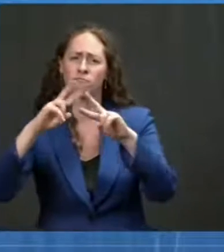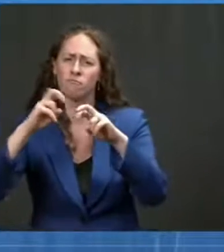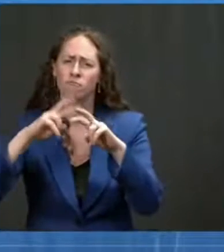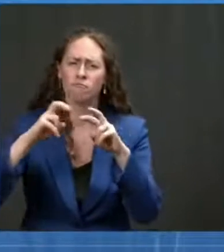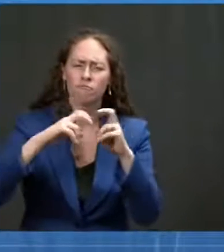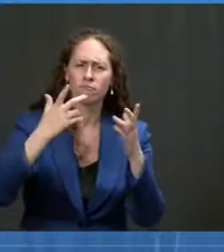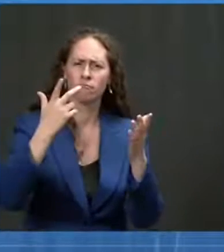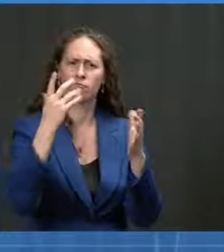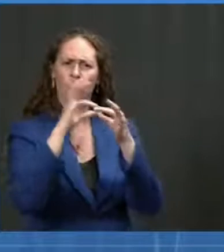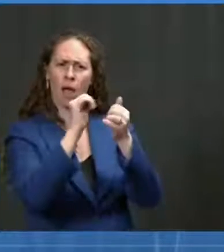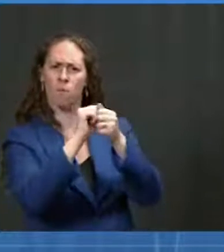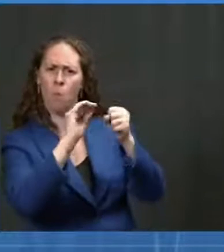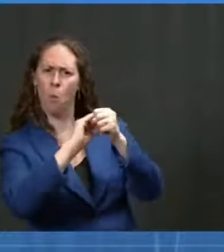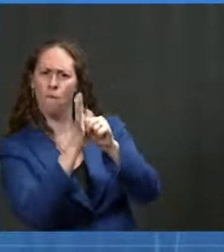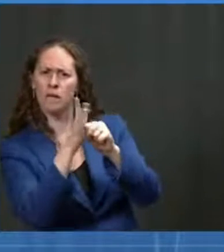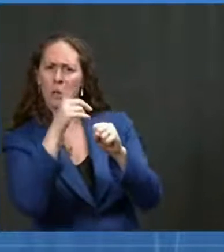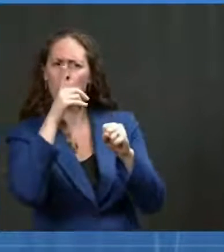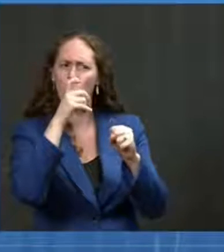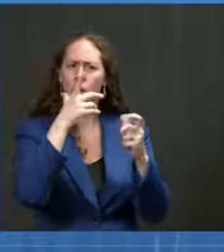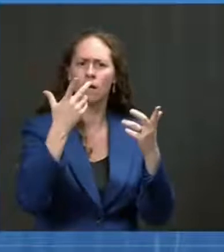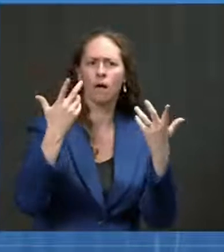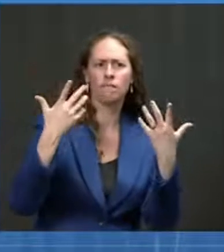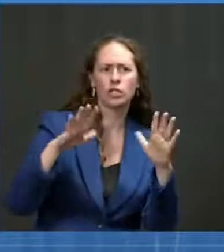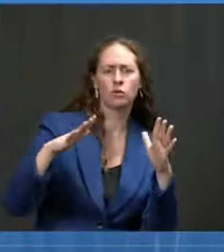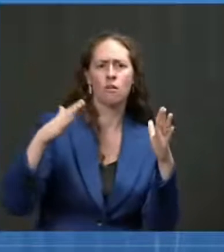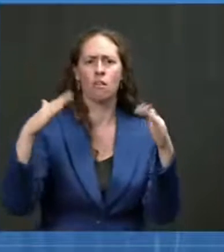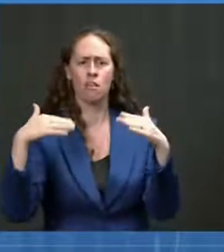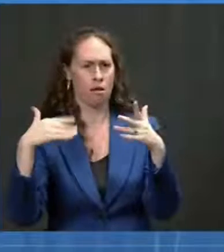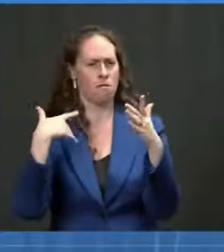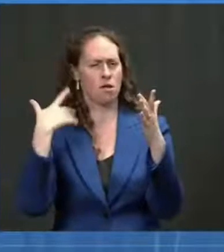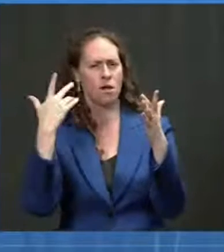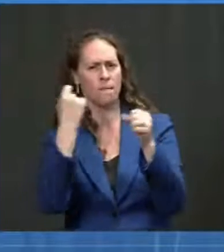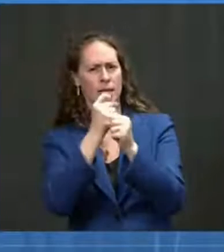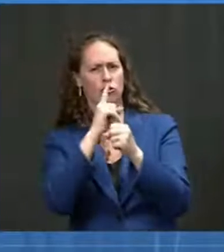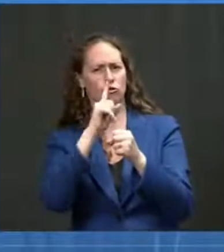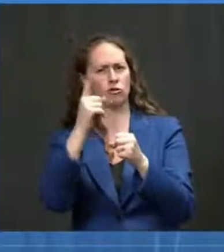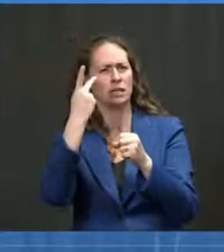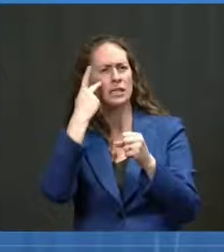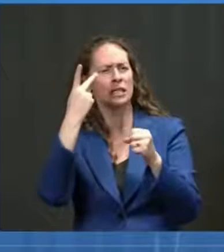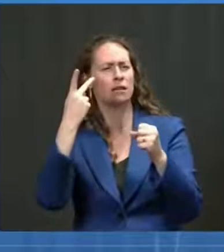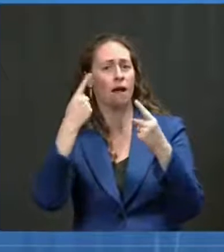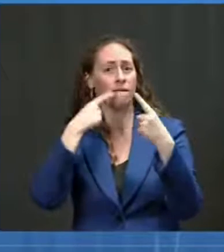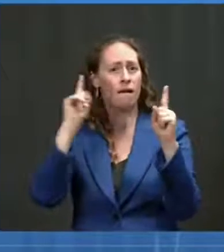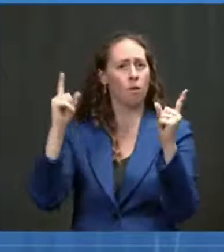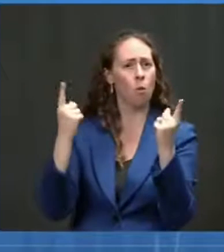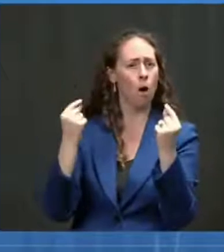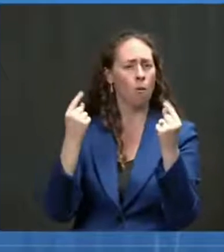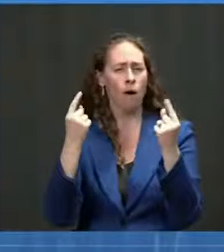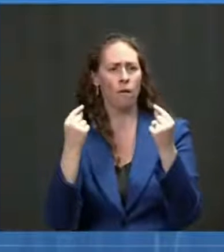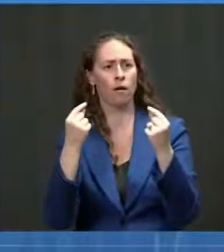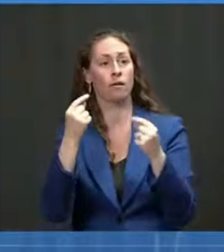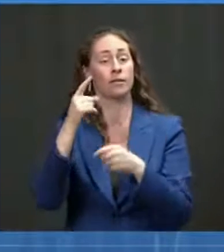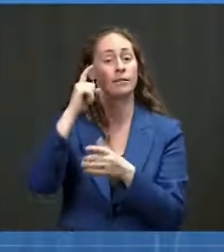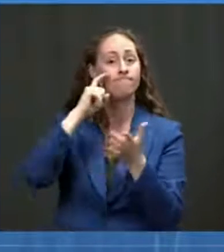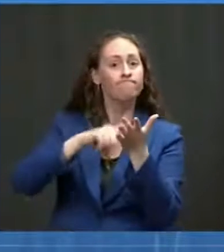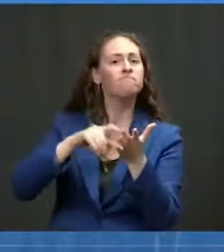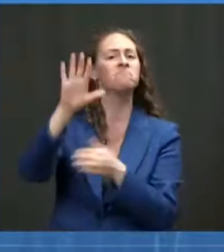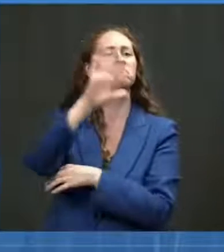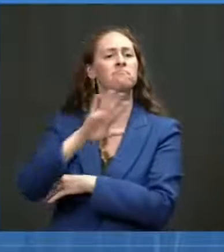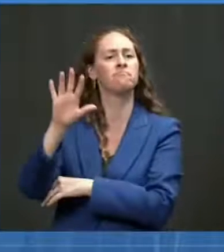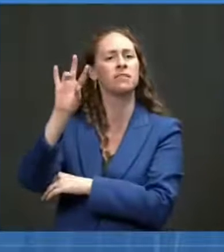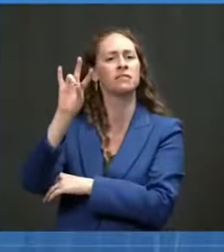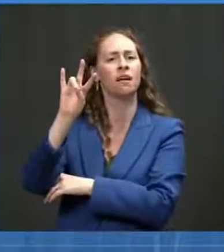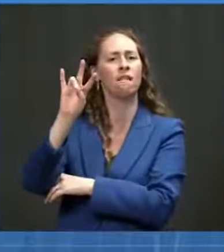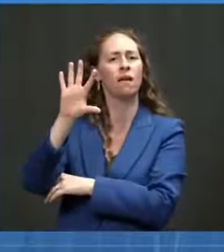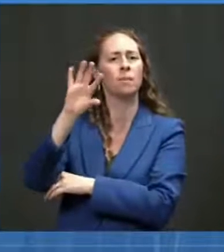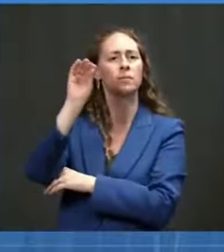data demonstrate that vaccine effectiveness declined over time from 75% in March to 53% as